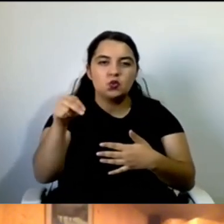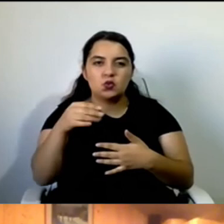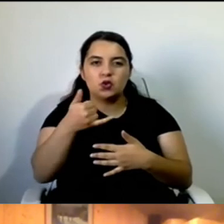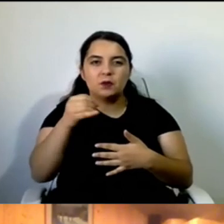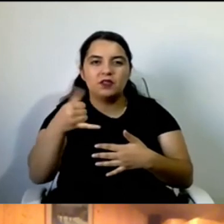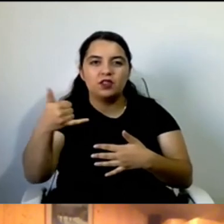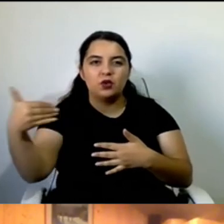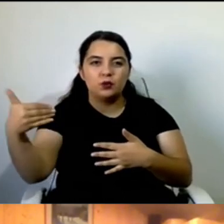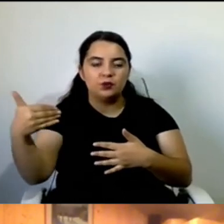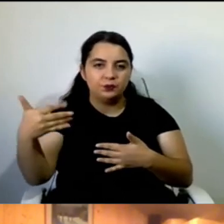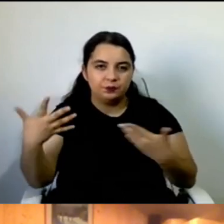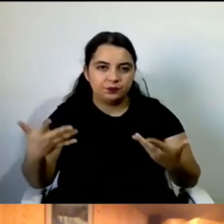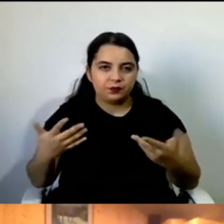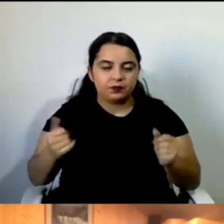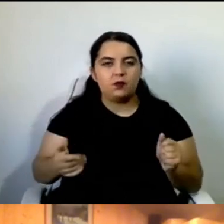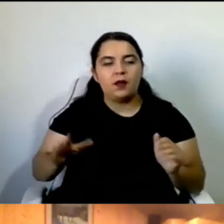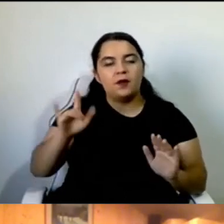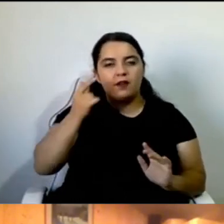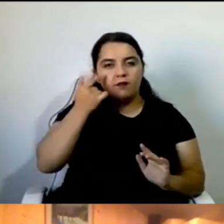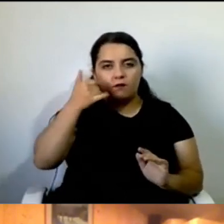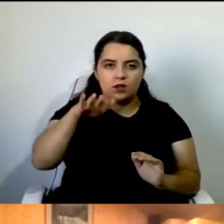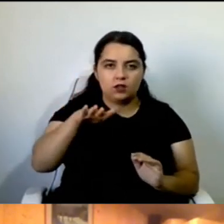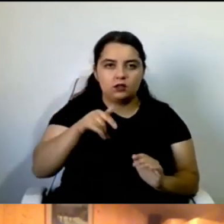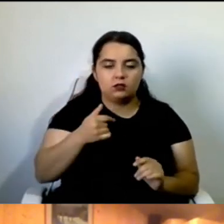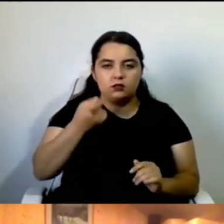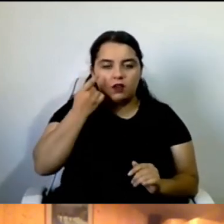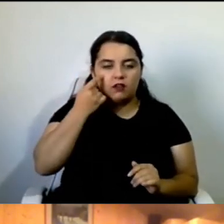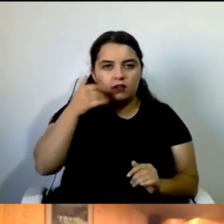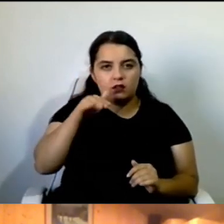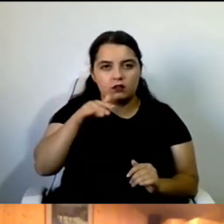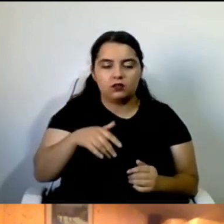to go up and if we manage to get that through in the